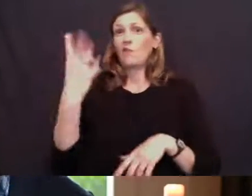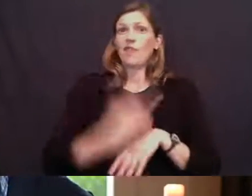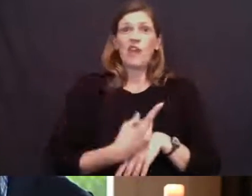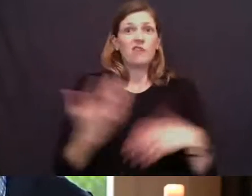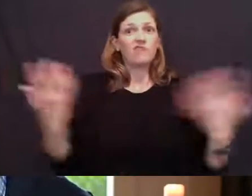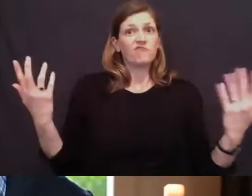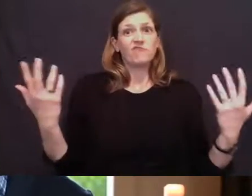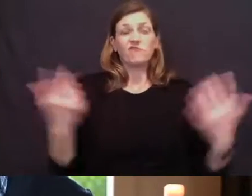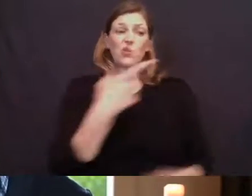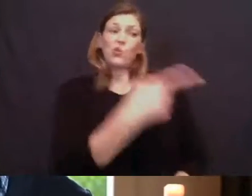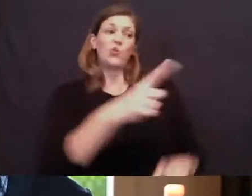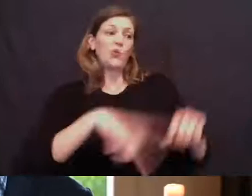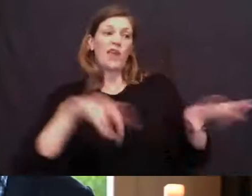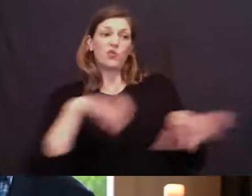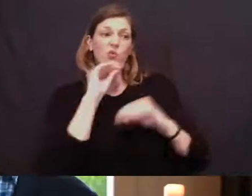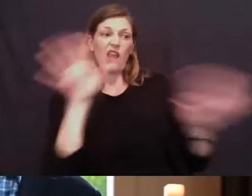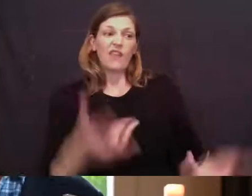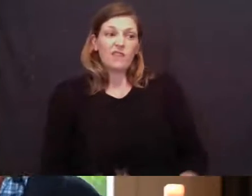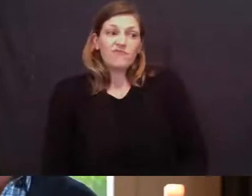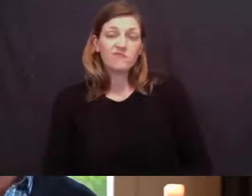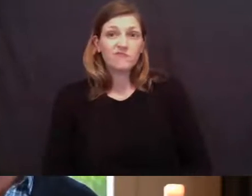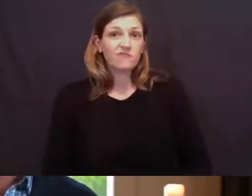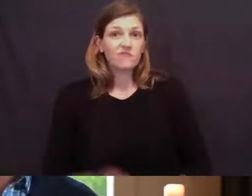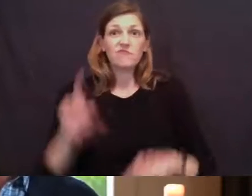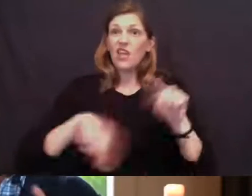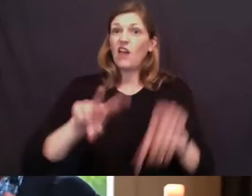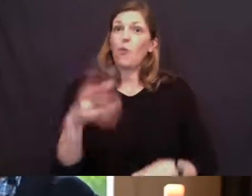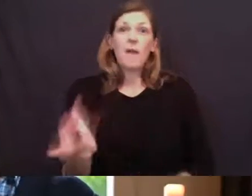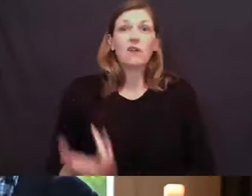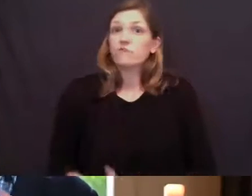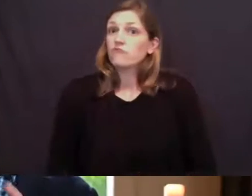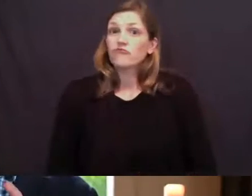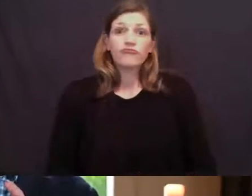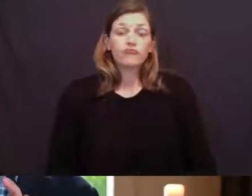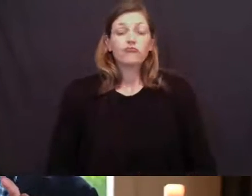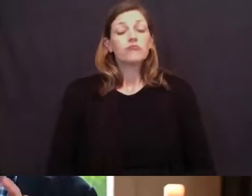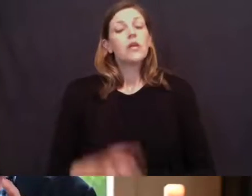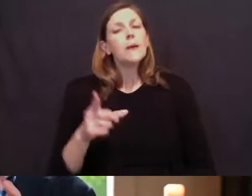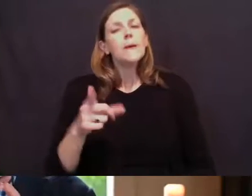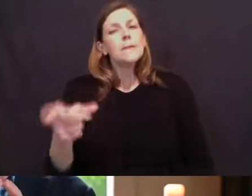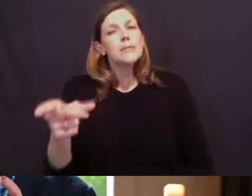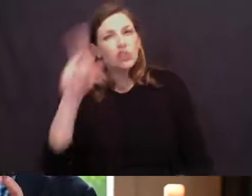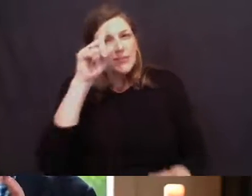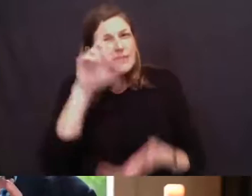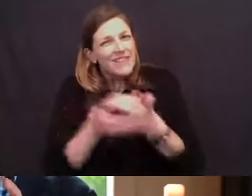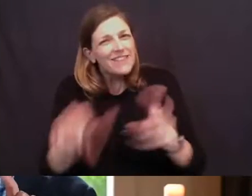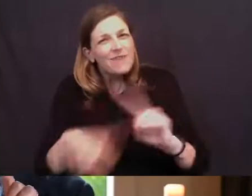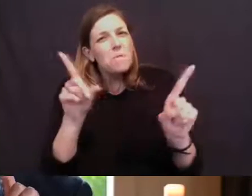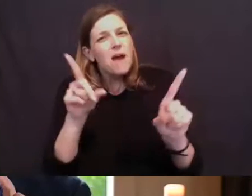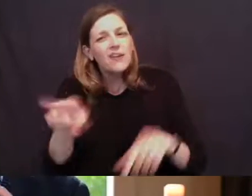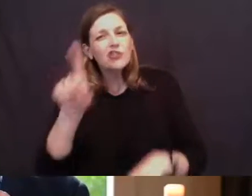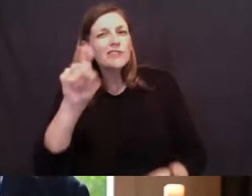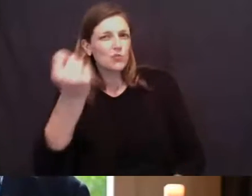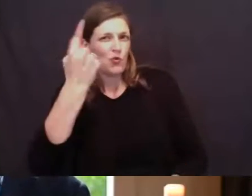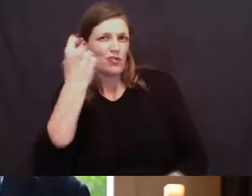Not even you. You can't do anything. It's irreversible. She believed, but she needs to understand more of